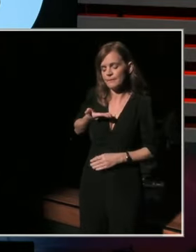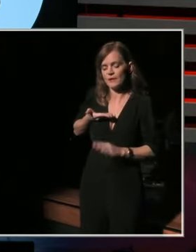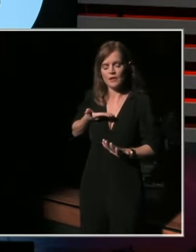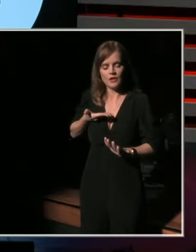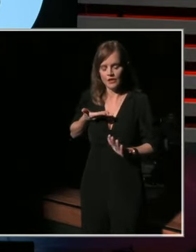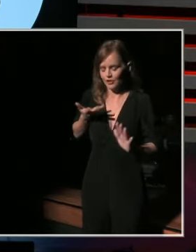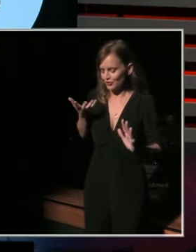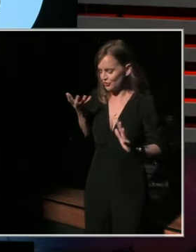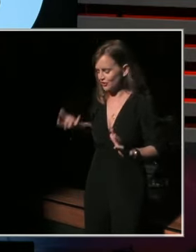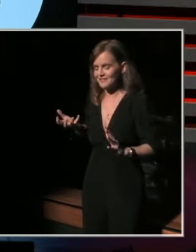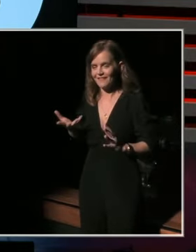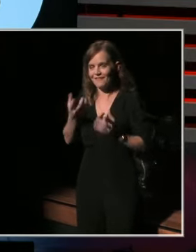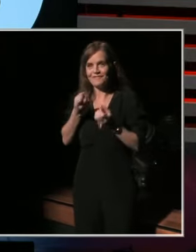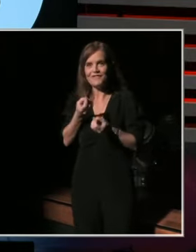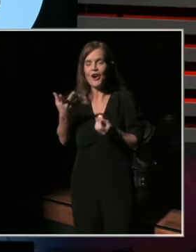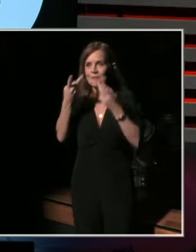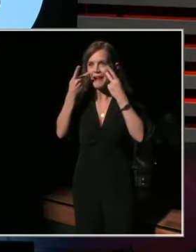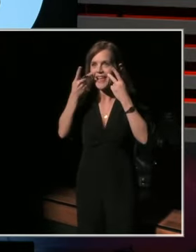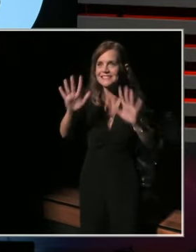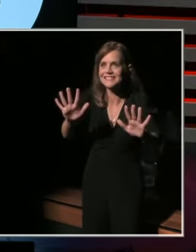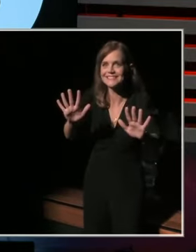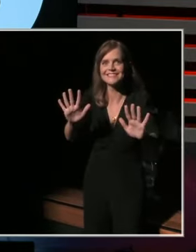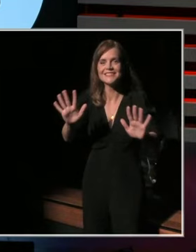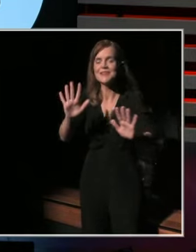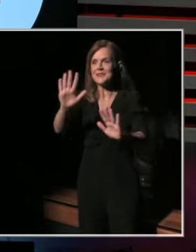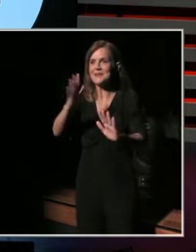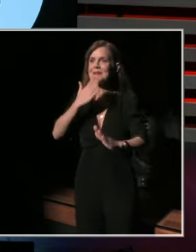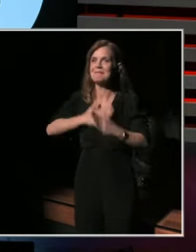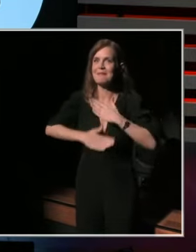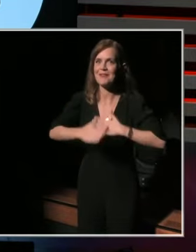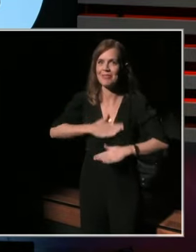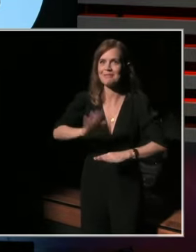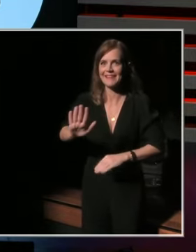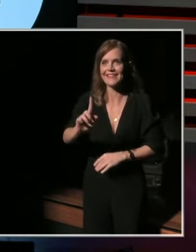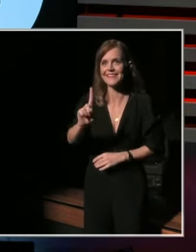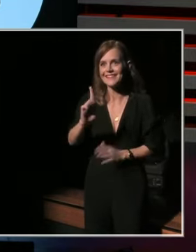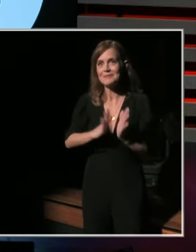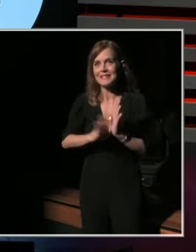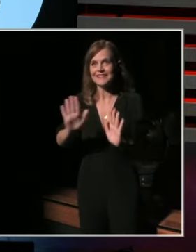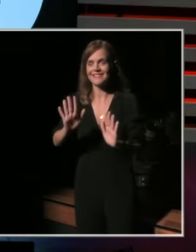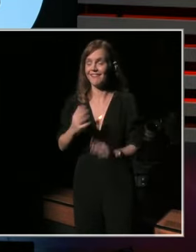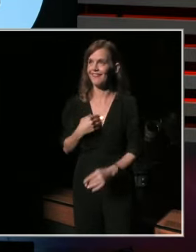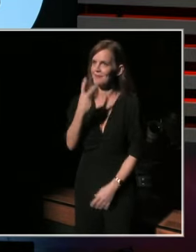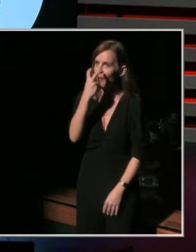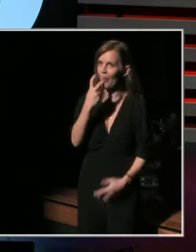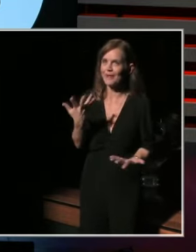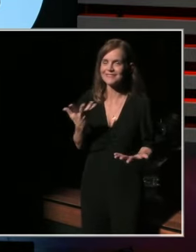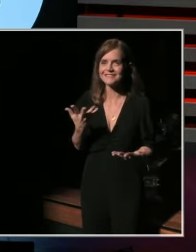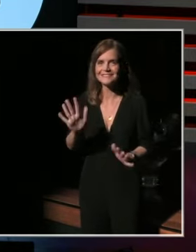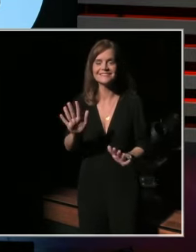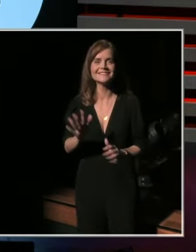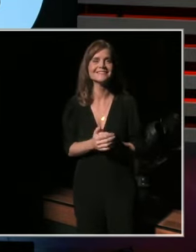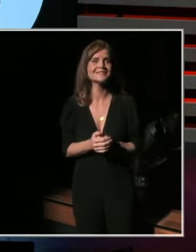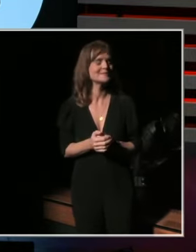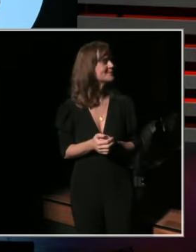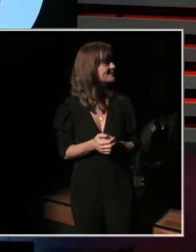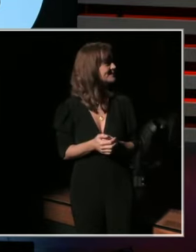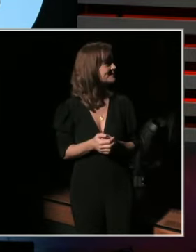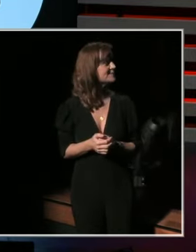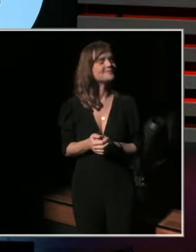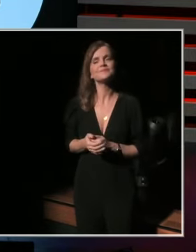Shit, I forgot my glasses. Bear with me, sorry. This is how old I am.